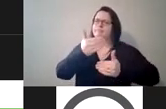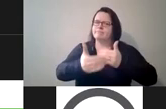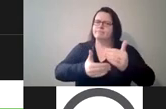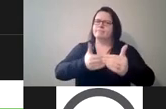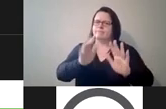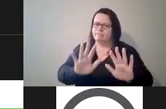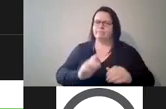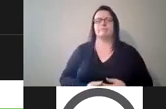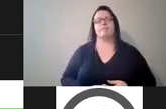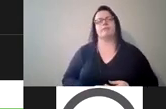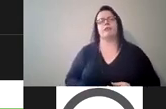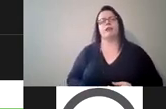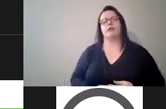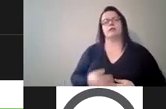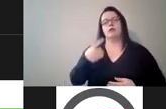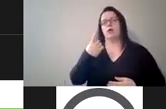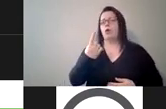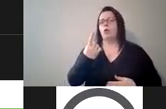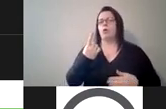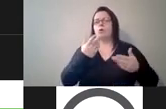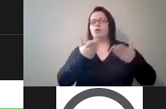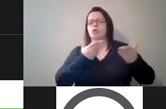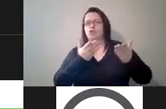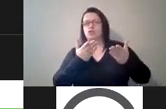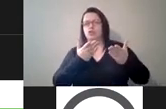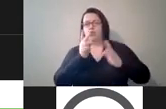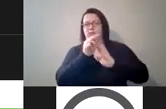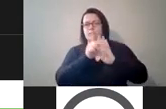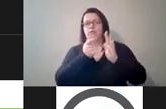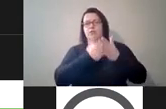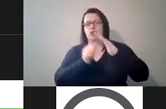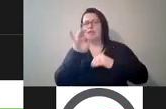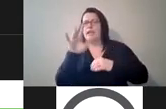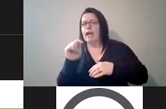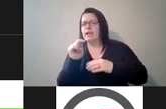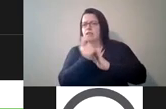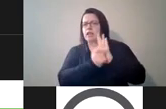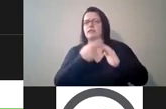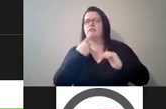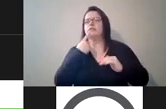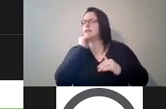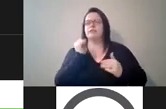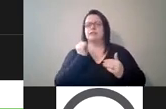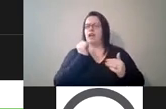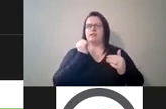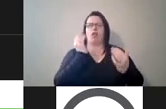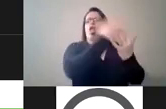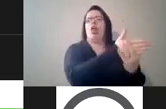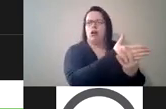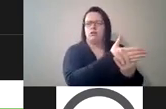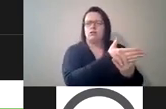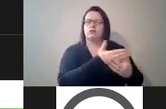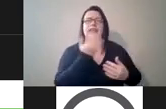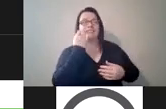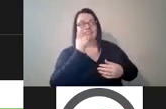One of the service principles of the Act is the idea of being least intrusive. So if we do need to